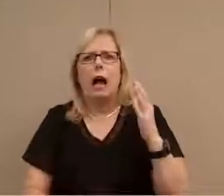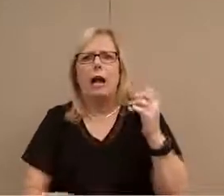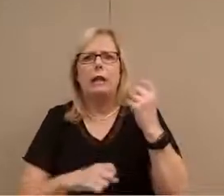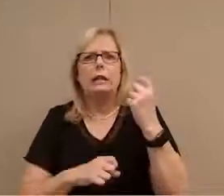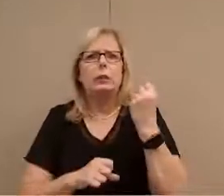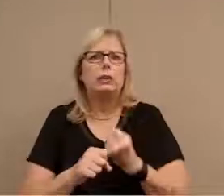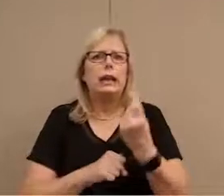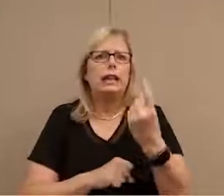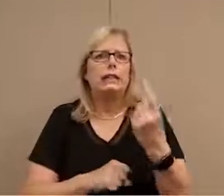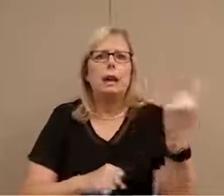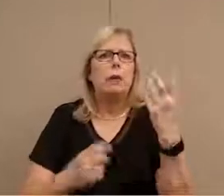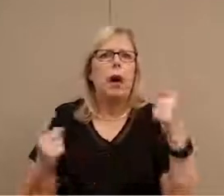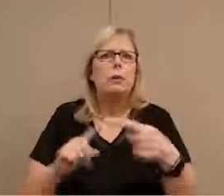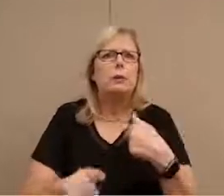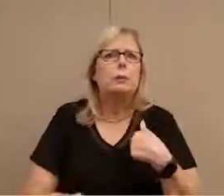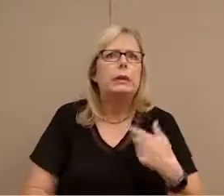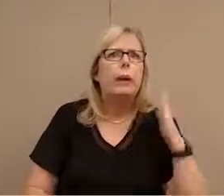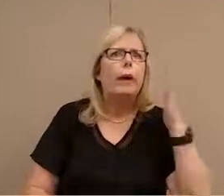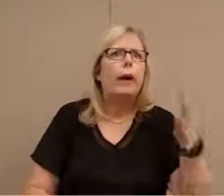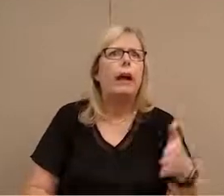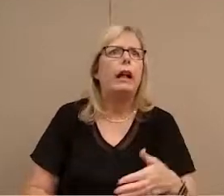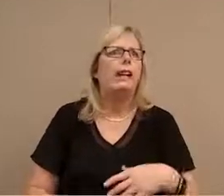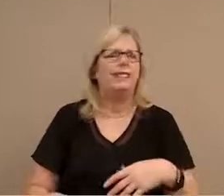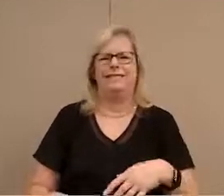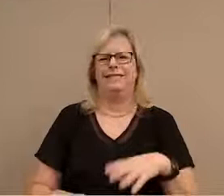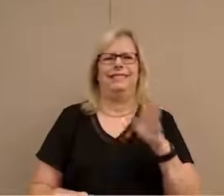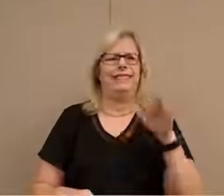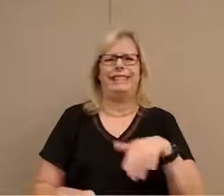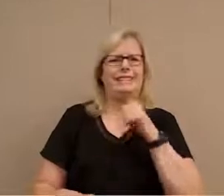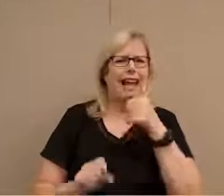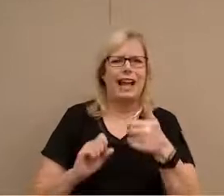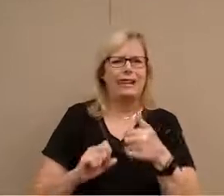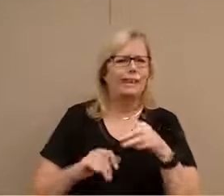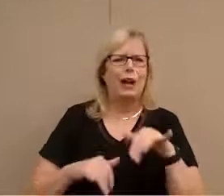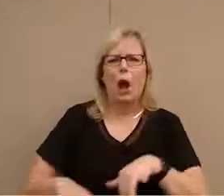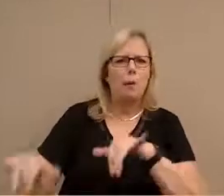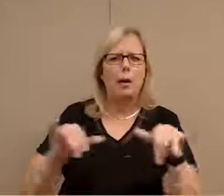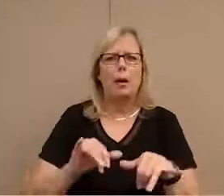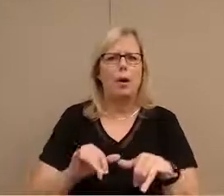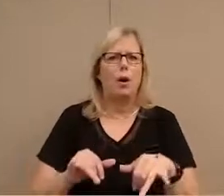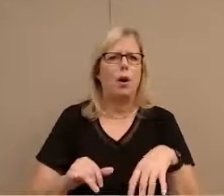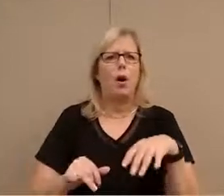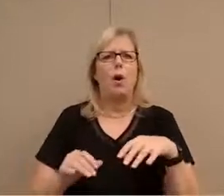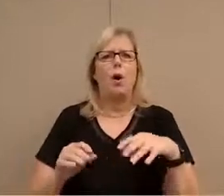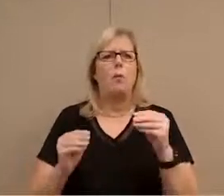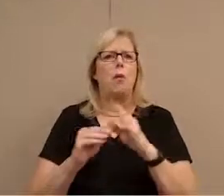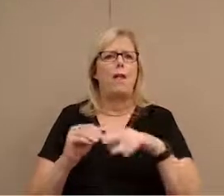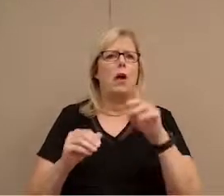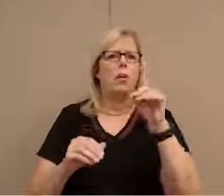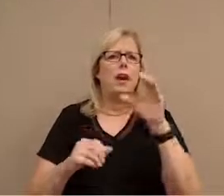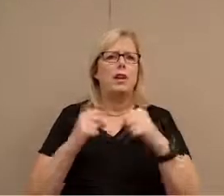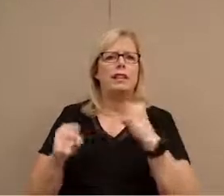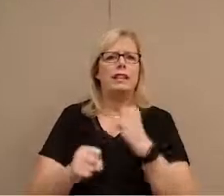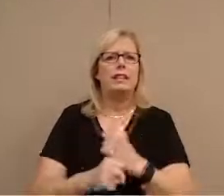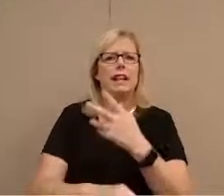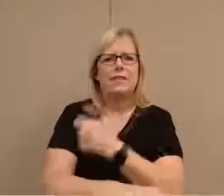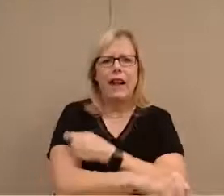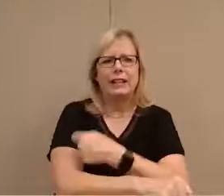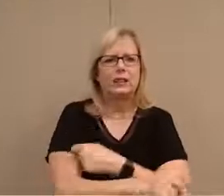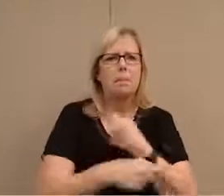year and a half later something will happen to you, it's not common. Over 100 years of vaccine manufacturing